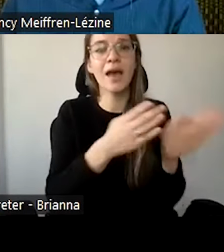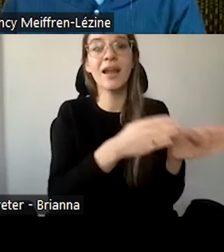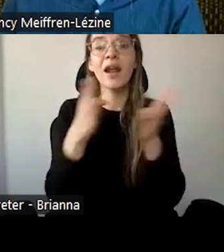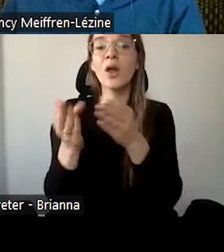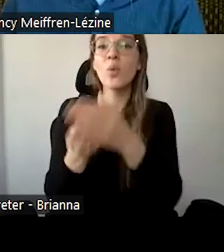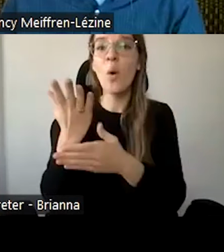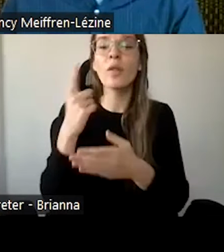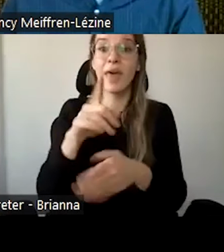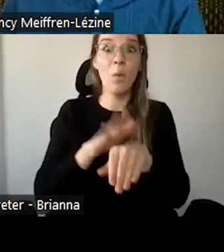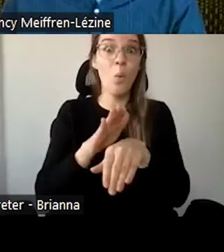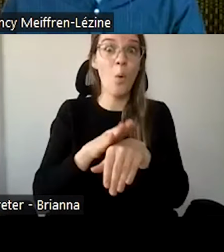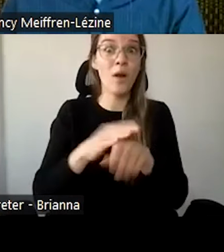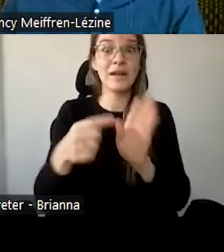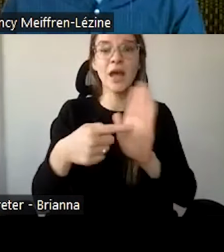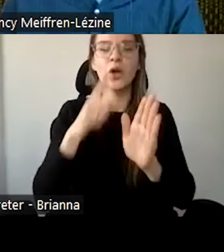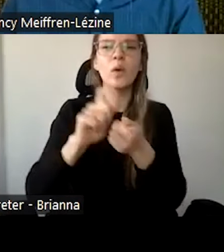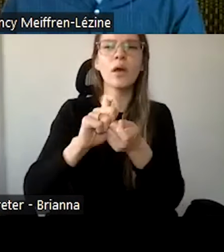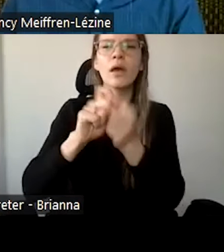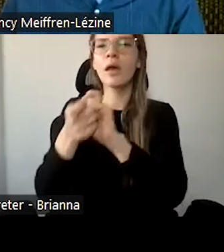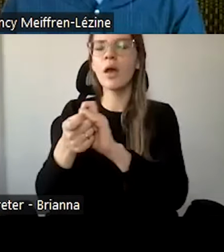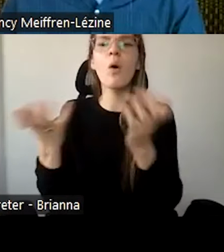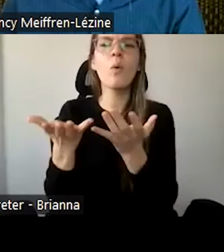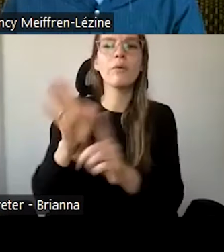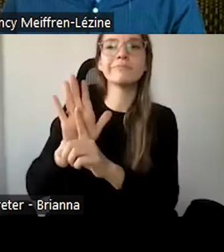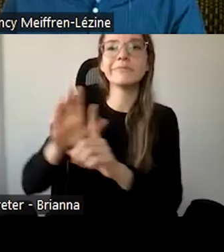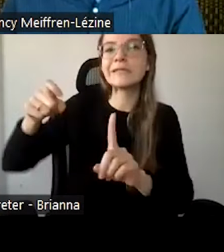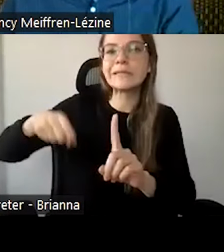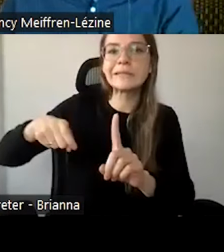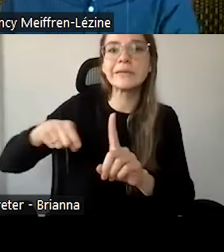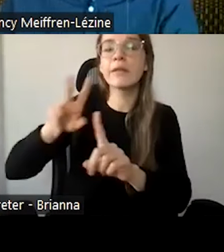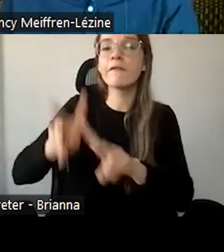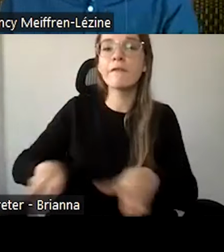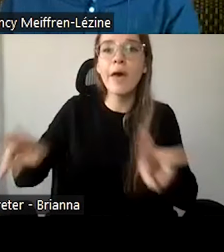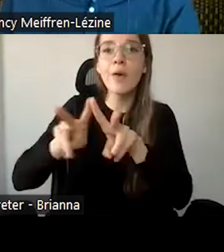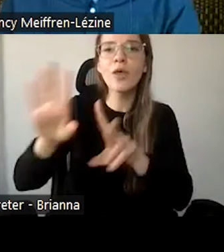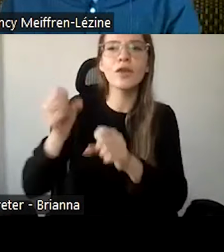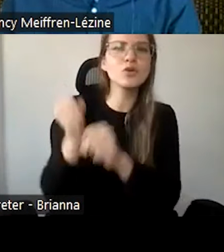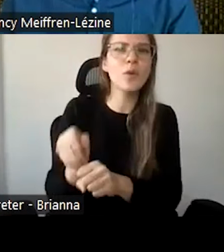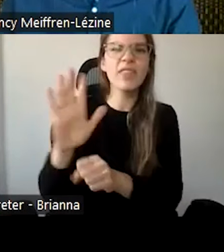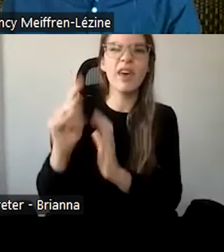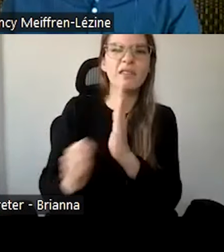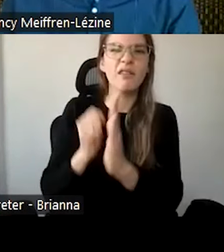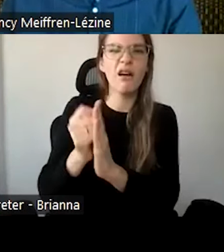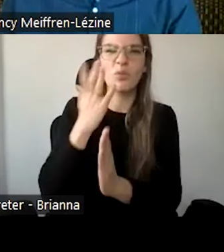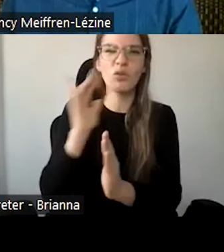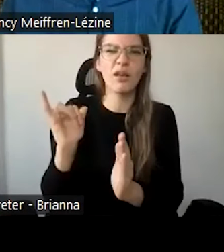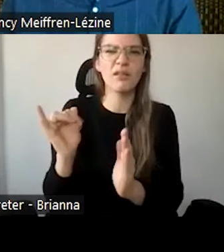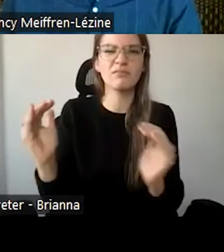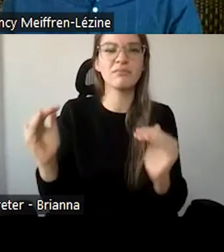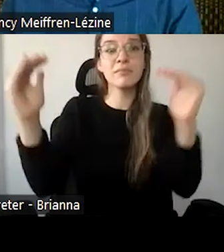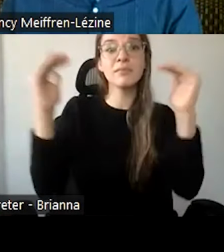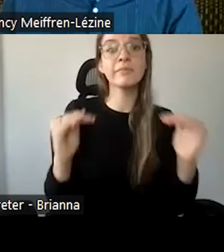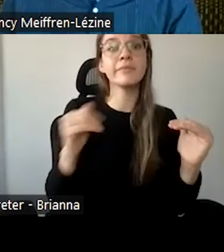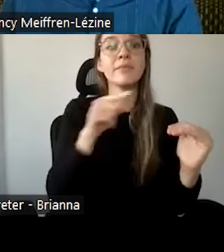and translating them into what the person's needs or values or strengths might be. You're looking at